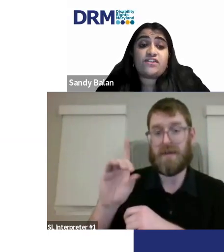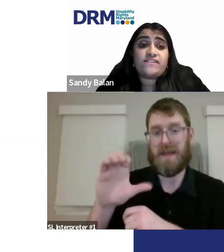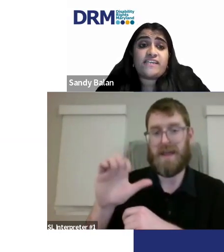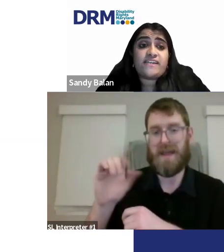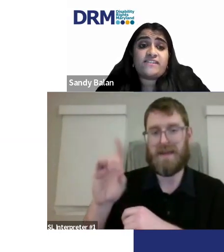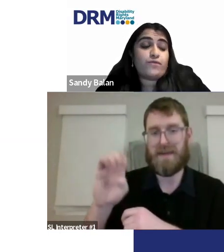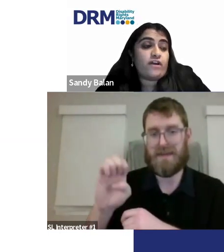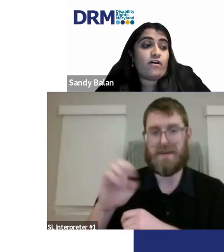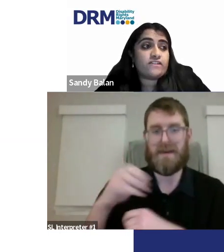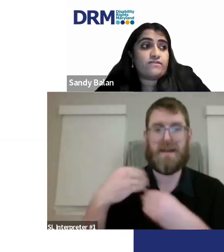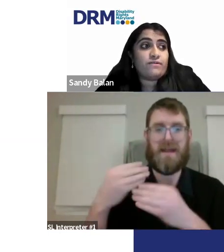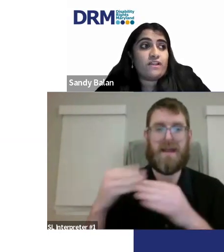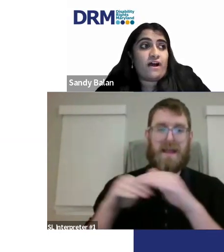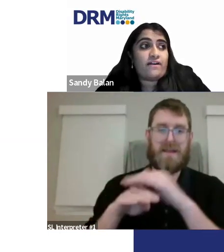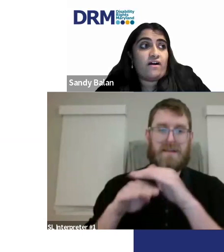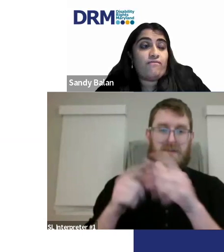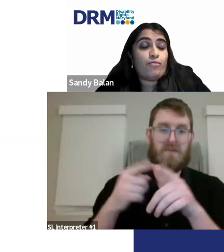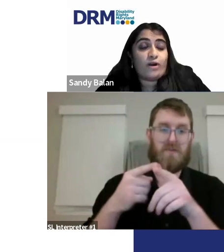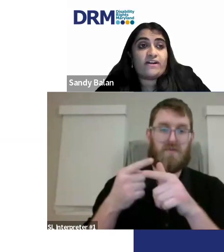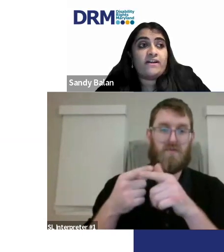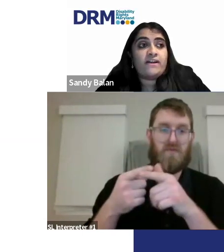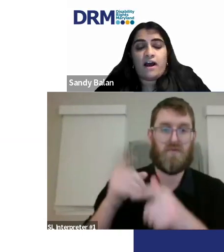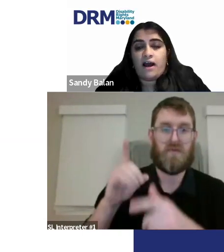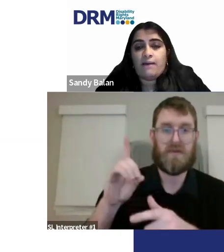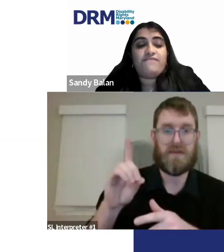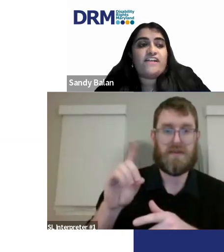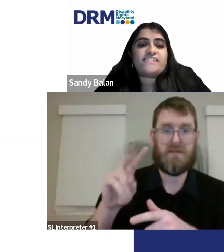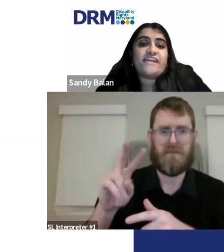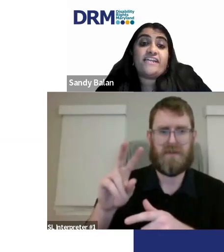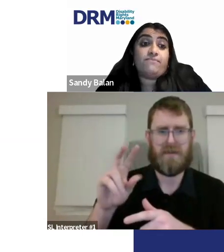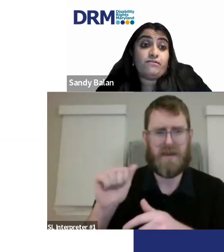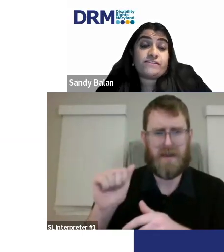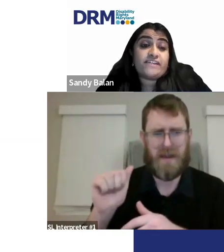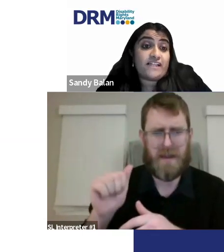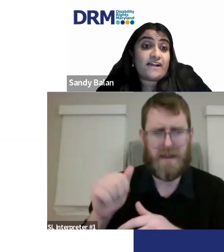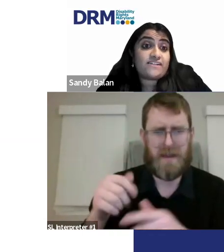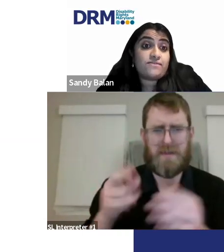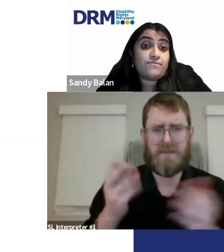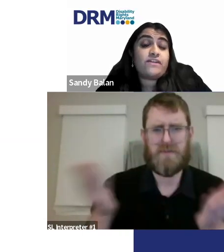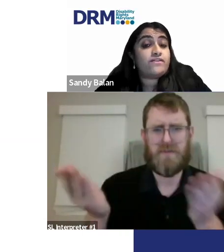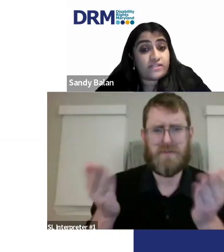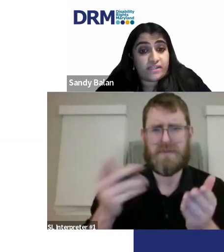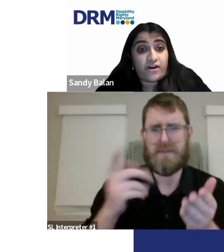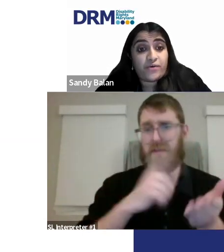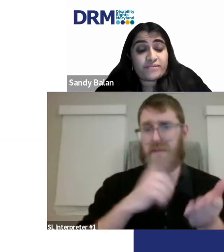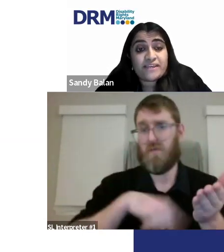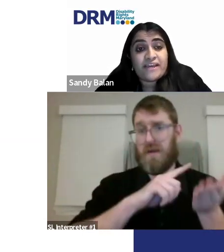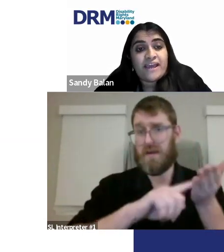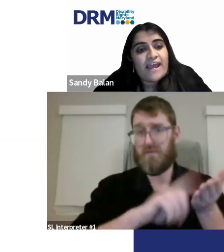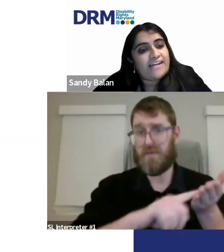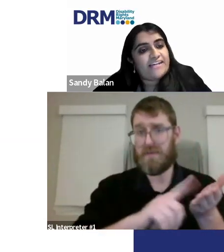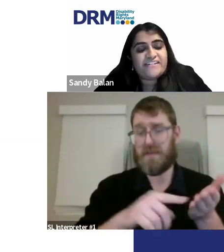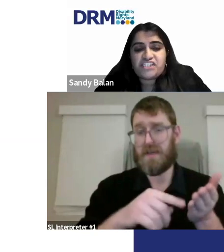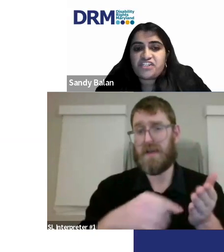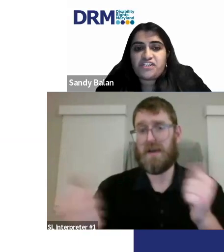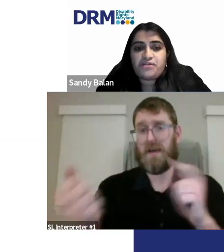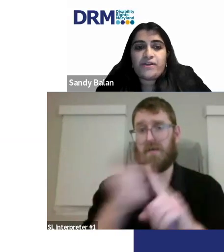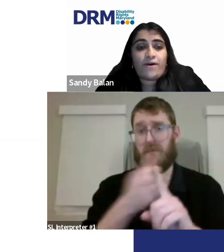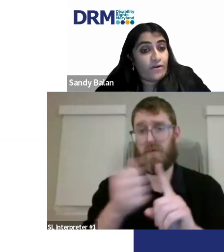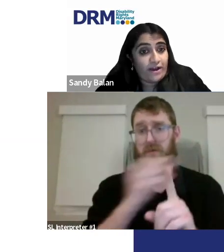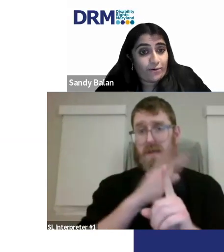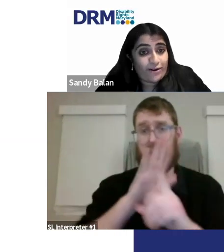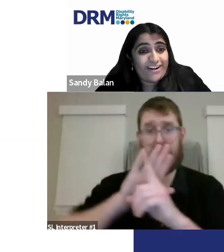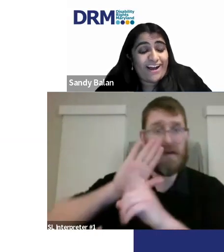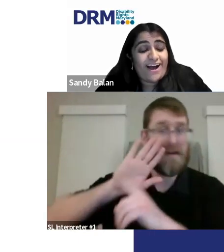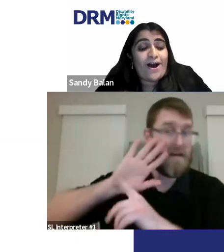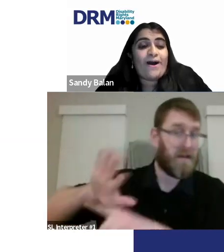to DDA services. We also do a lot of work investigating abuse and neglect within nursing homes. And in addition to